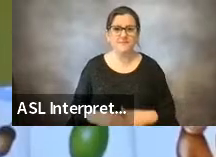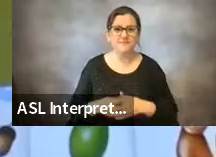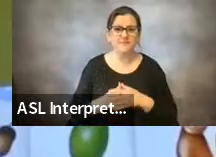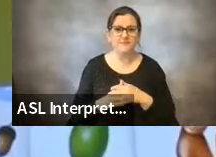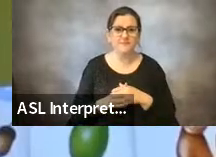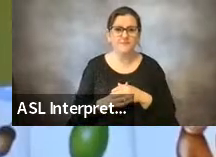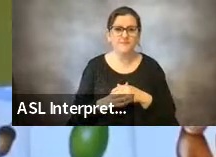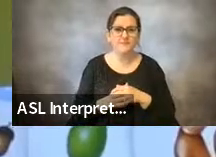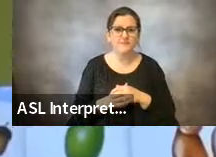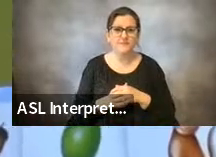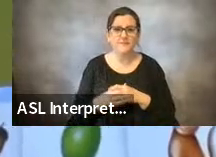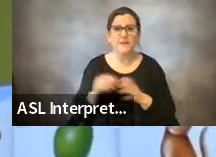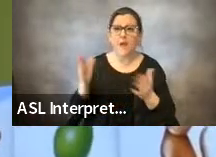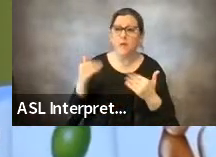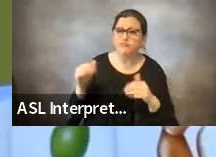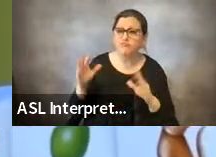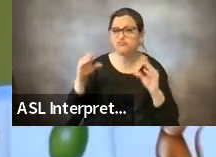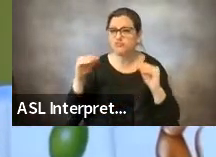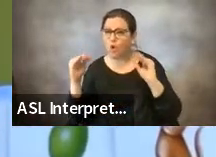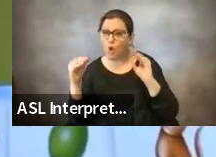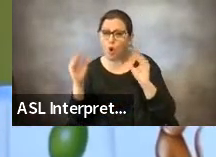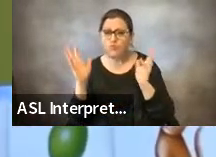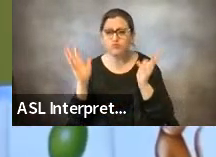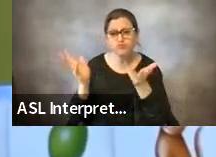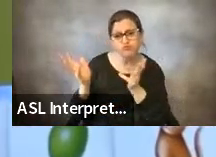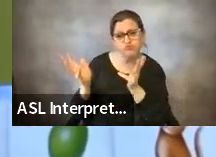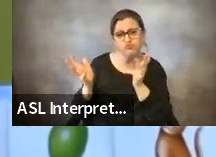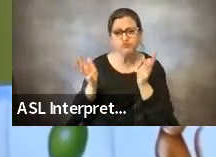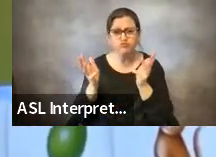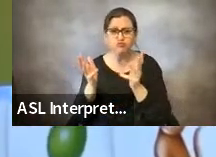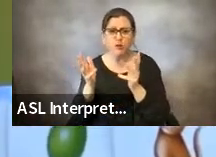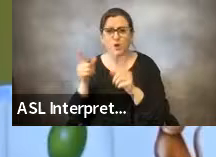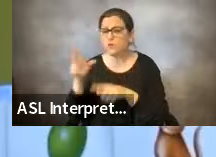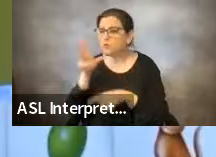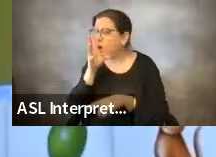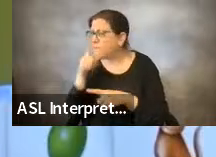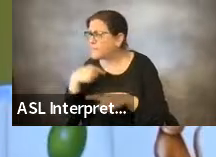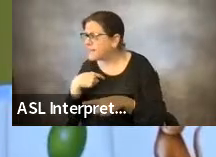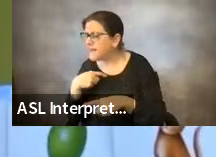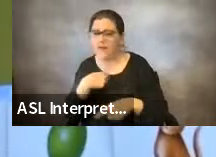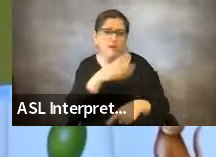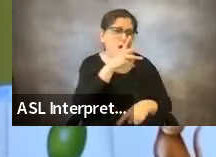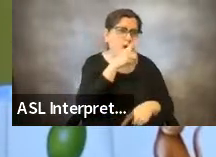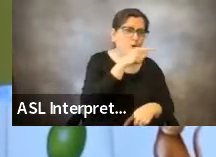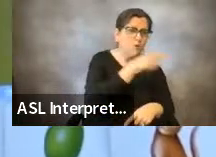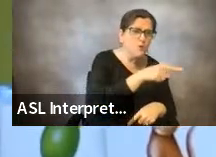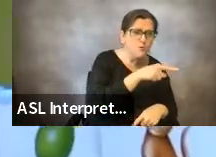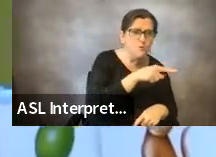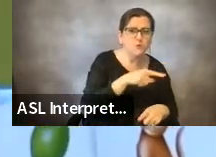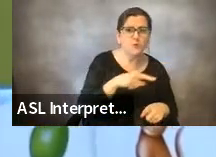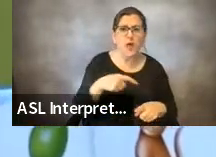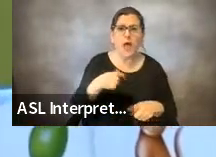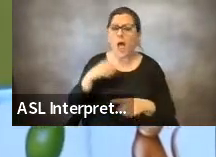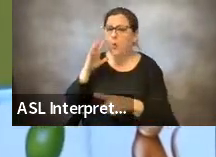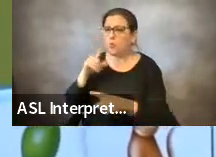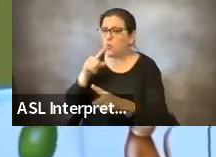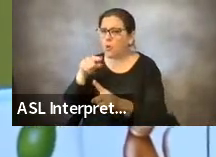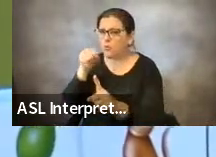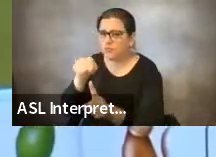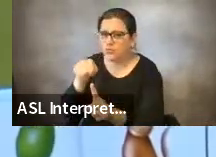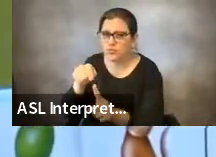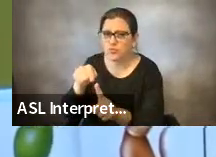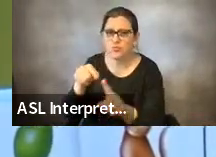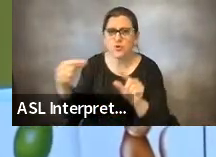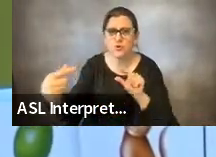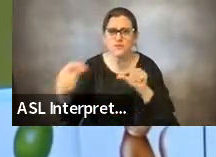You touch me. Oh, I'll touch you. And I'll touch you. And I'll touch you. And I'll touch